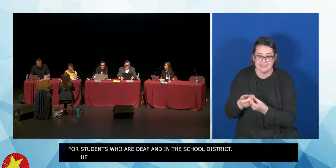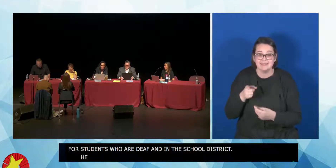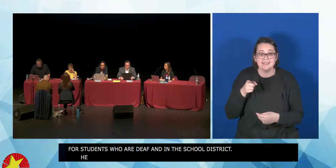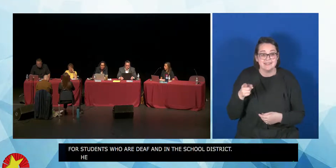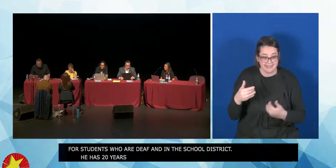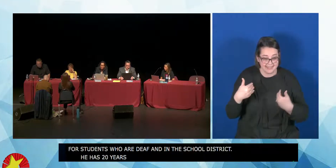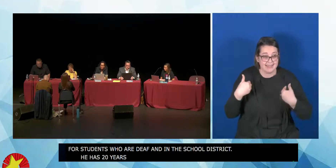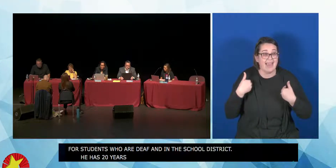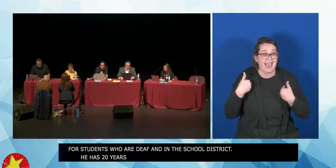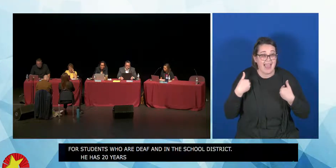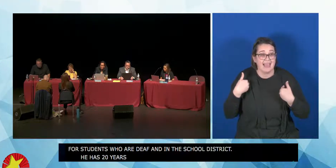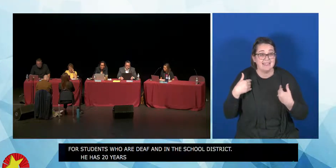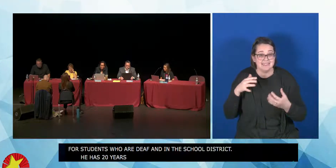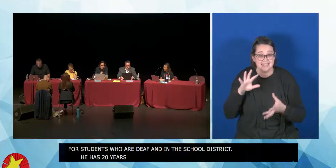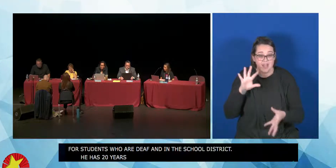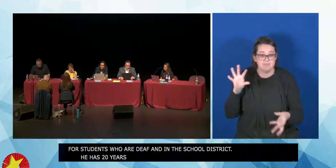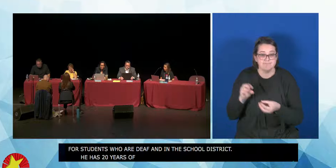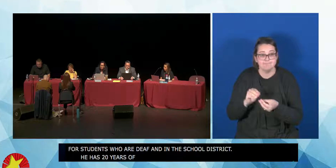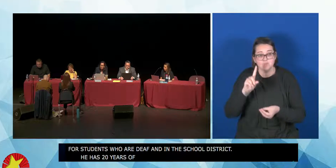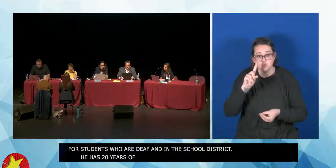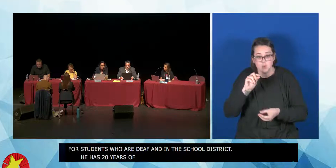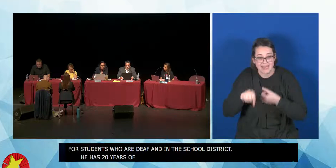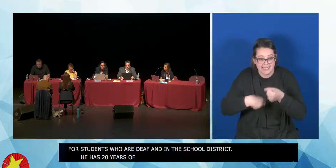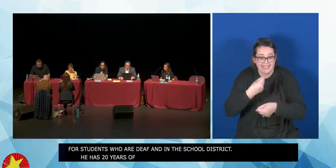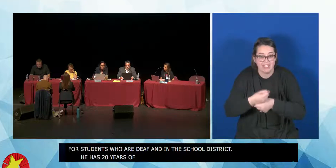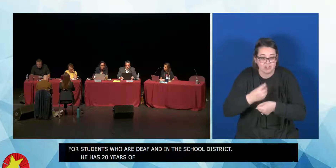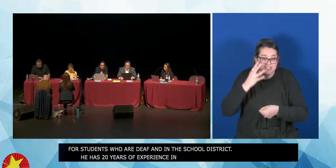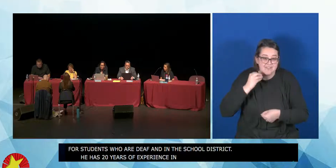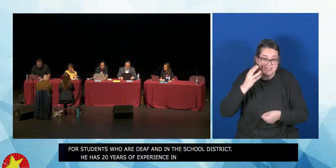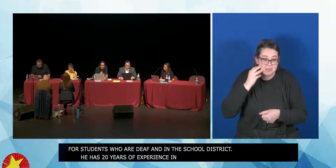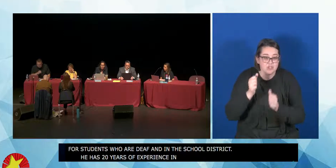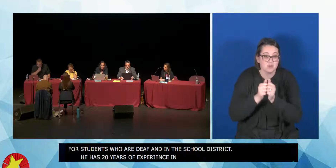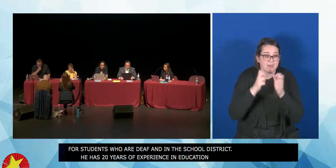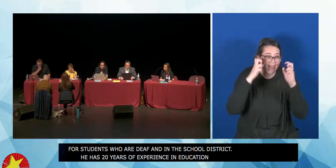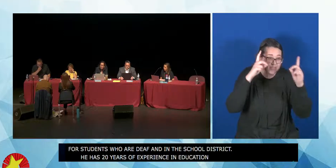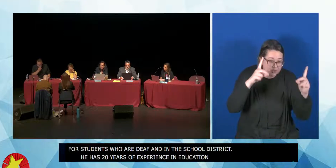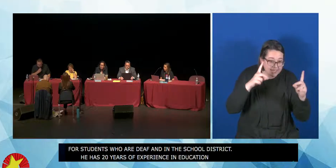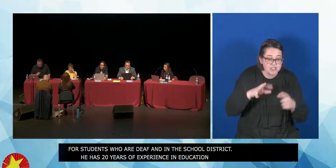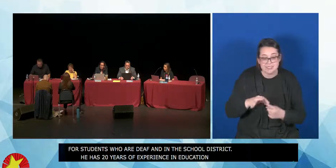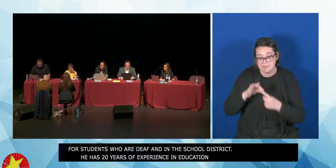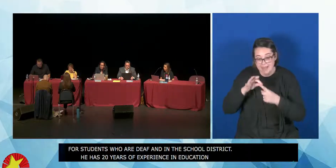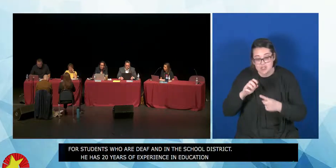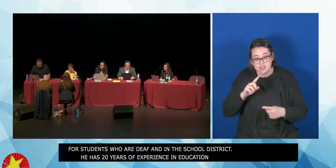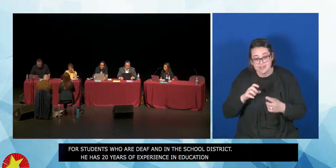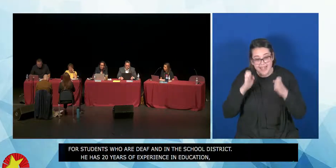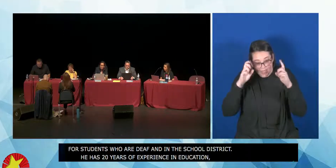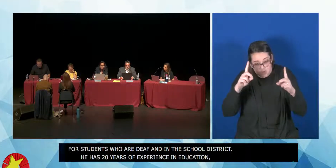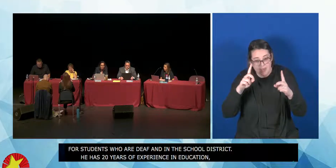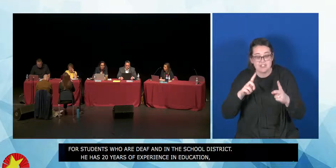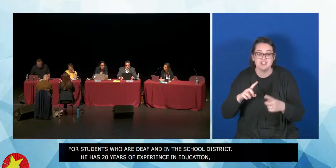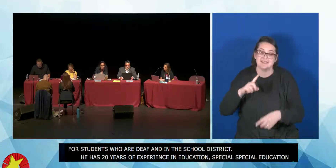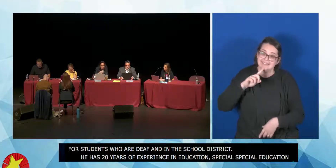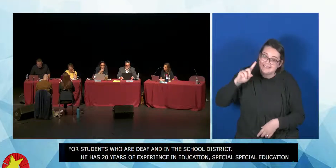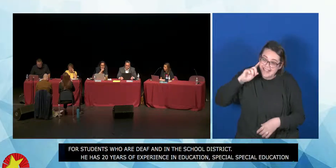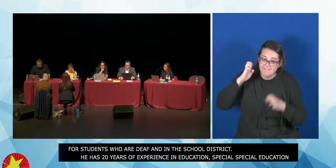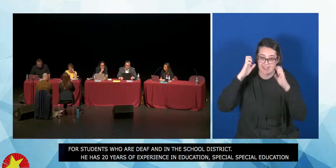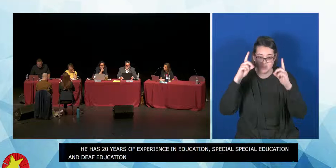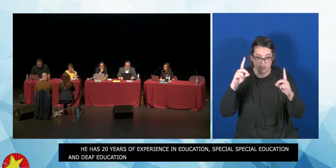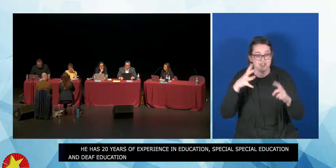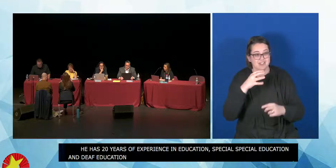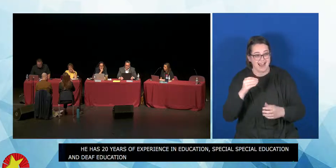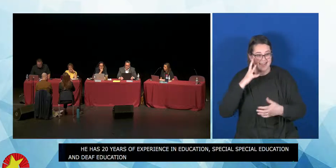experience in education, special education, deaf education, 10 years in the